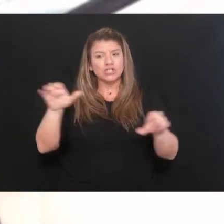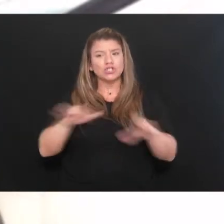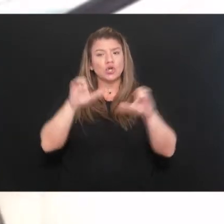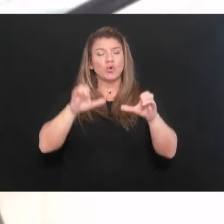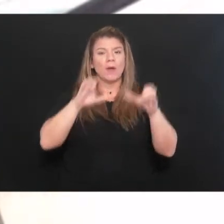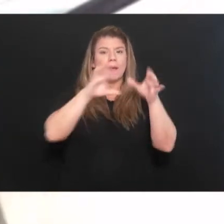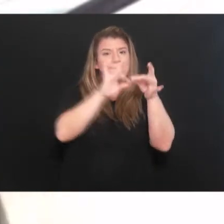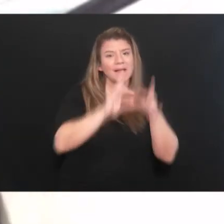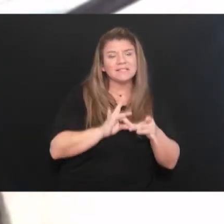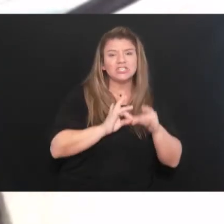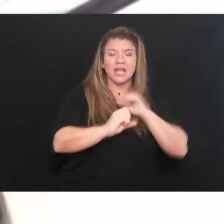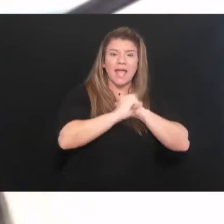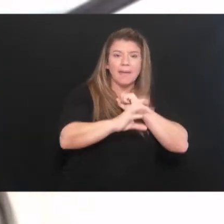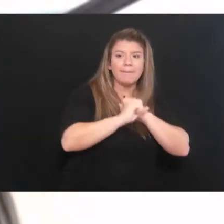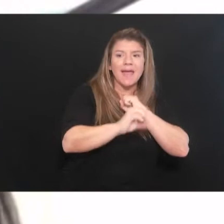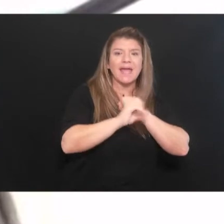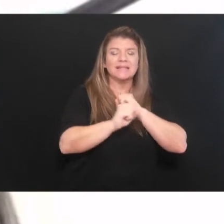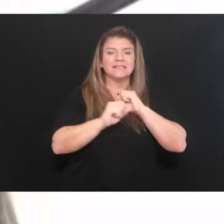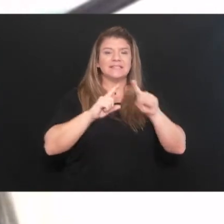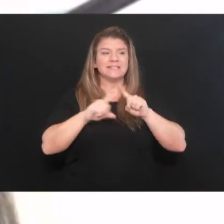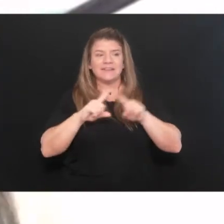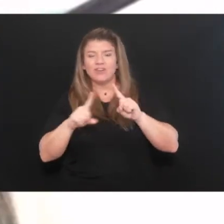messaging campaigns through different